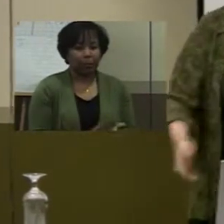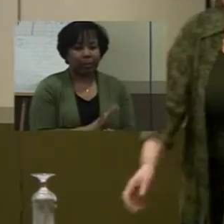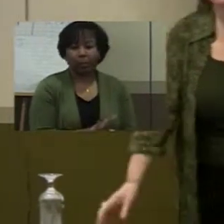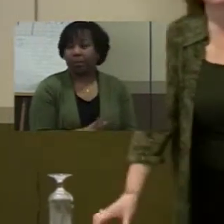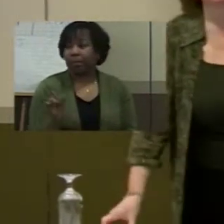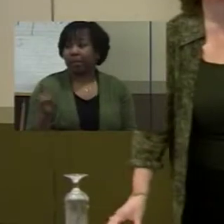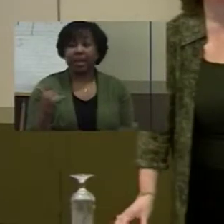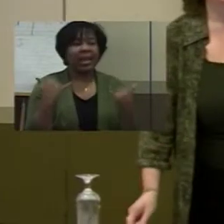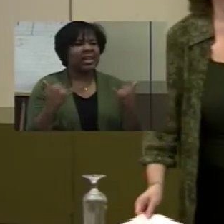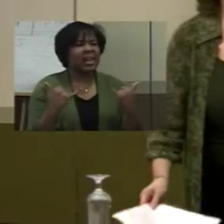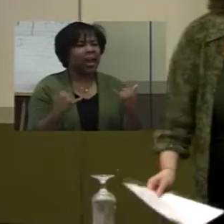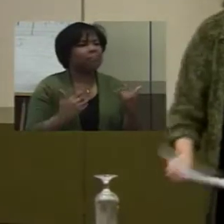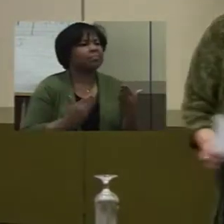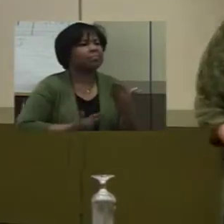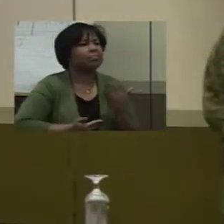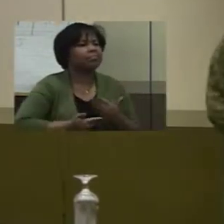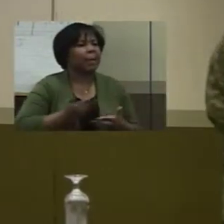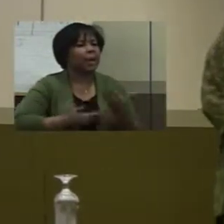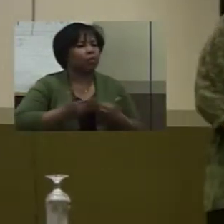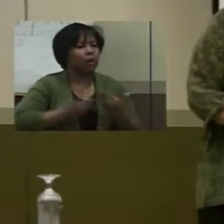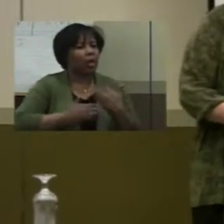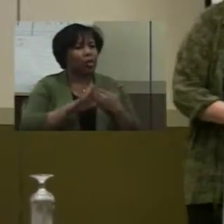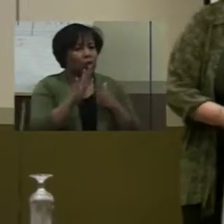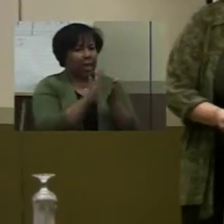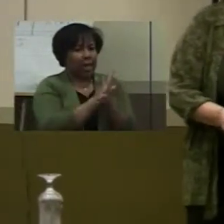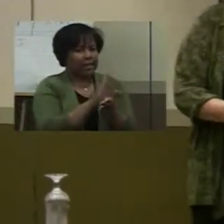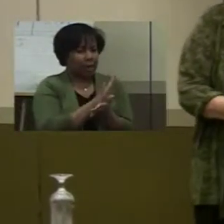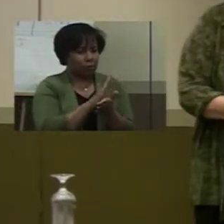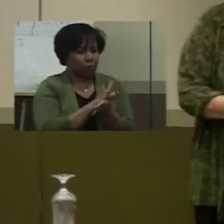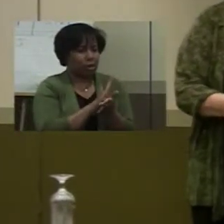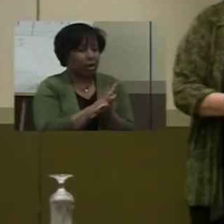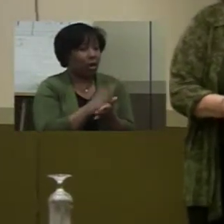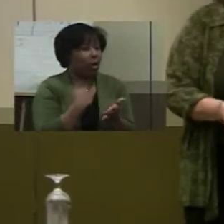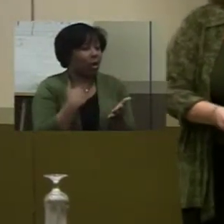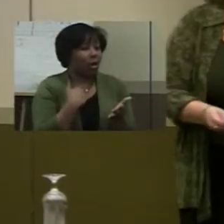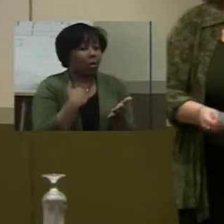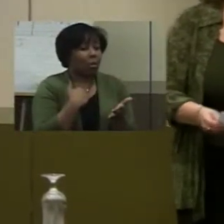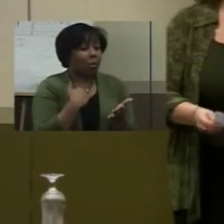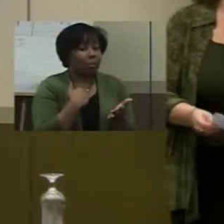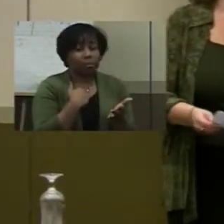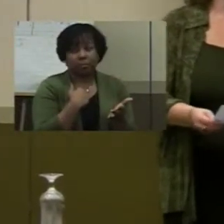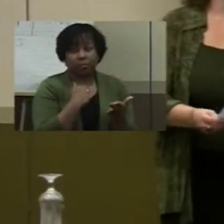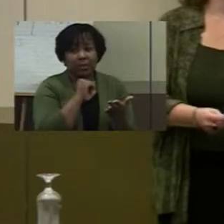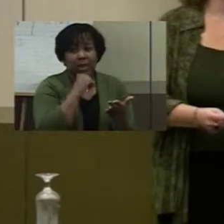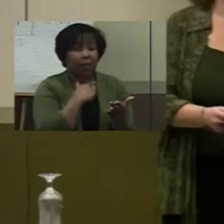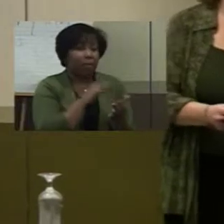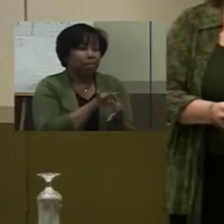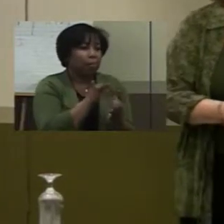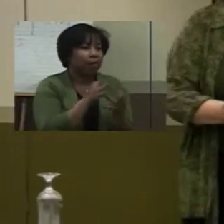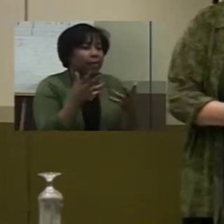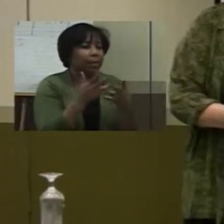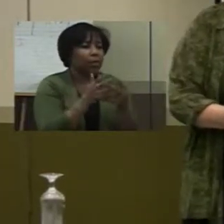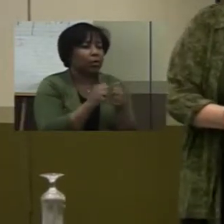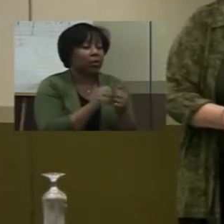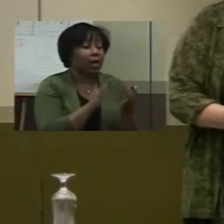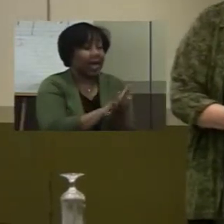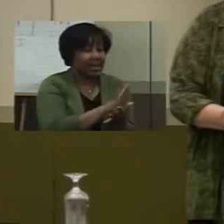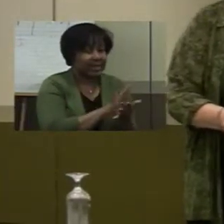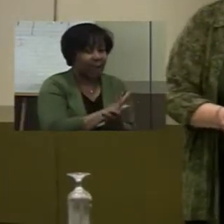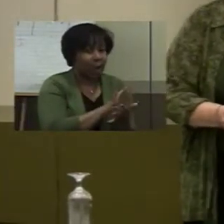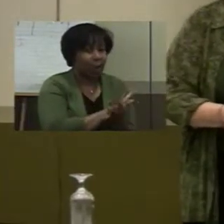All right, let's backtrack just a second on our handouts. We did not have a perfect match here between